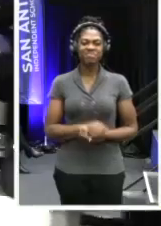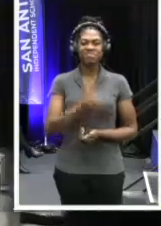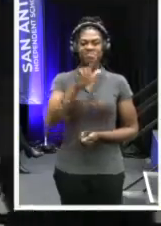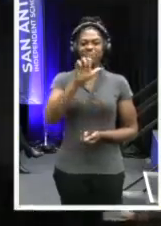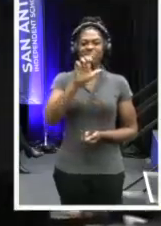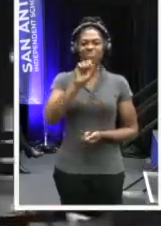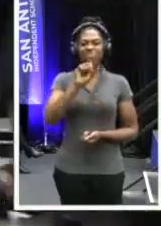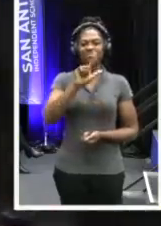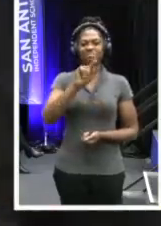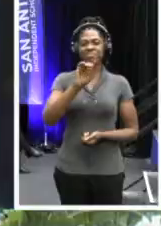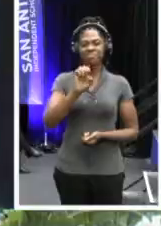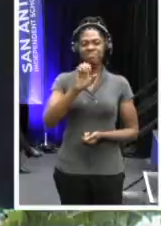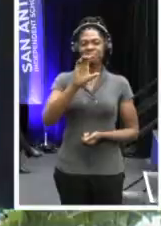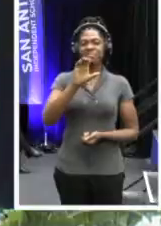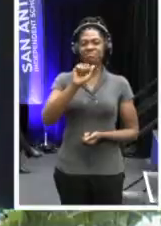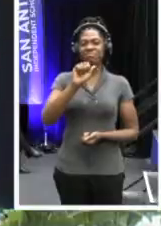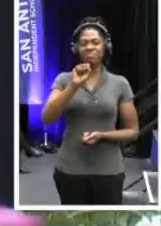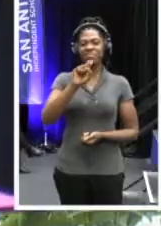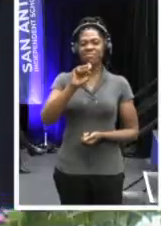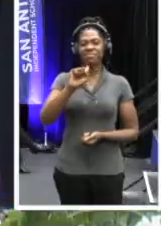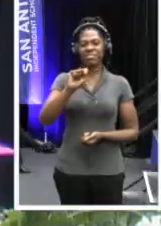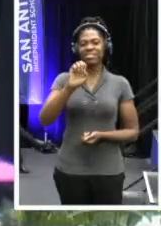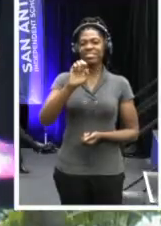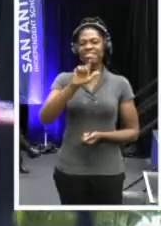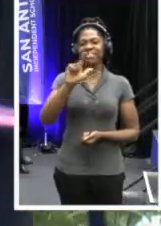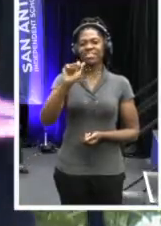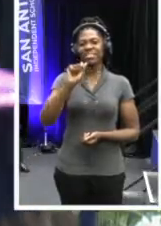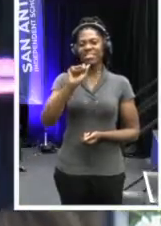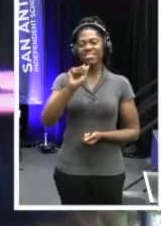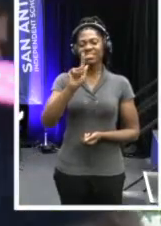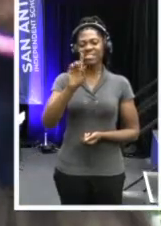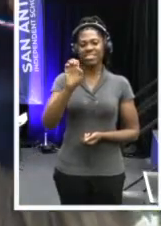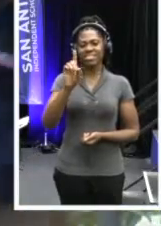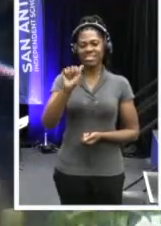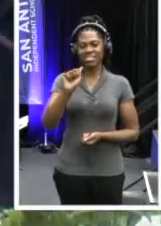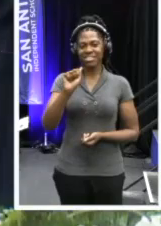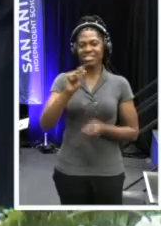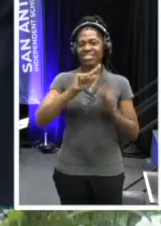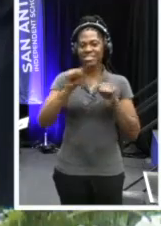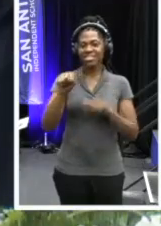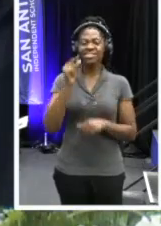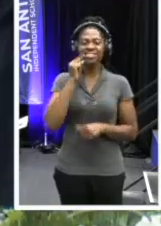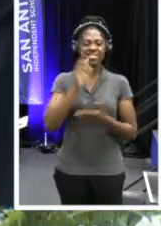Leslie Grace Castañeda will be attending San Antonio College.